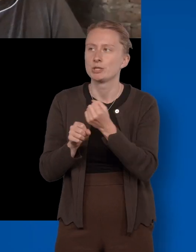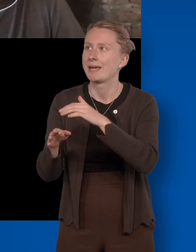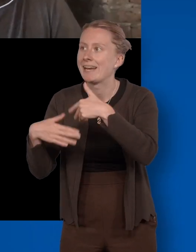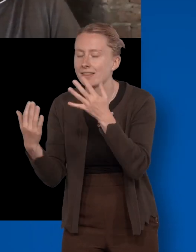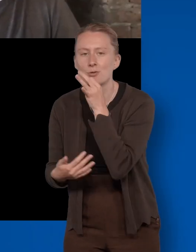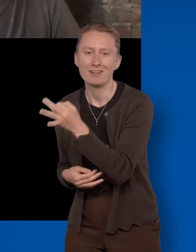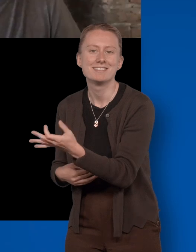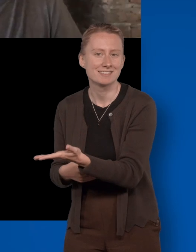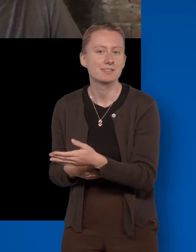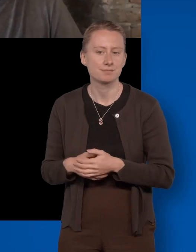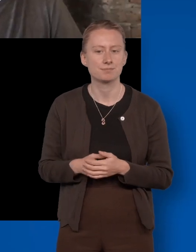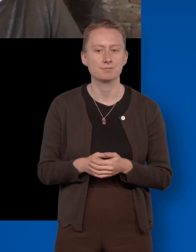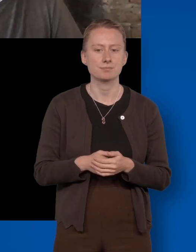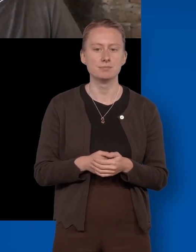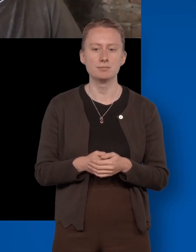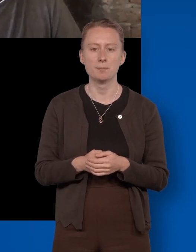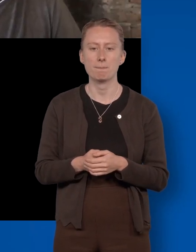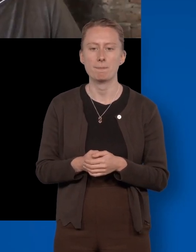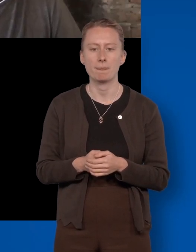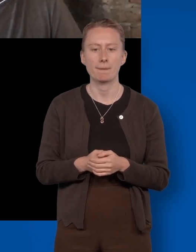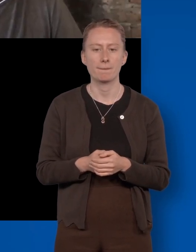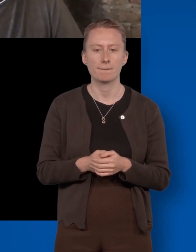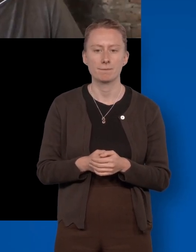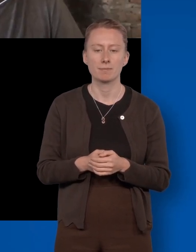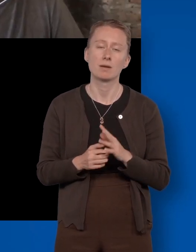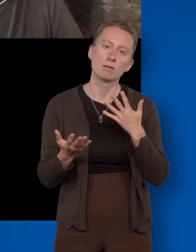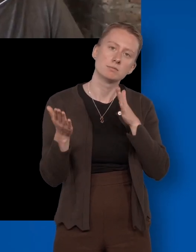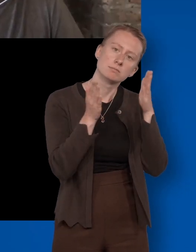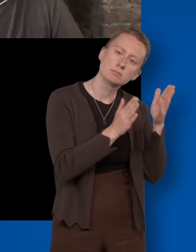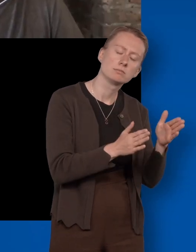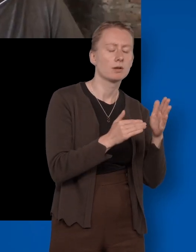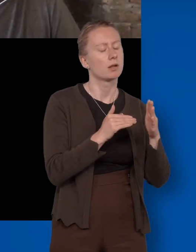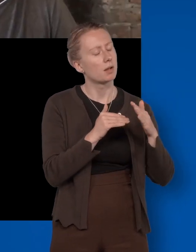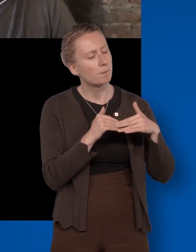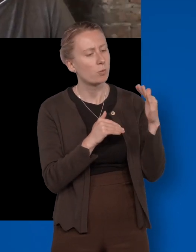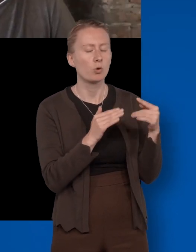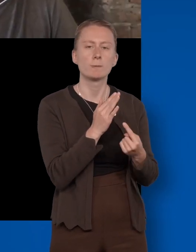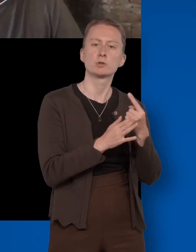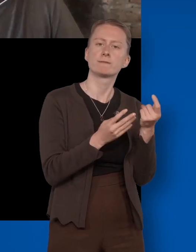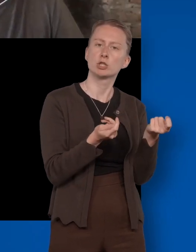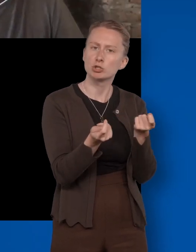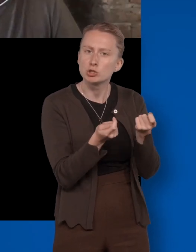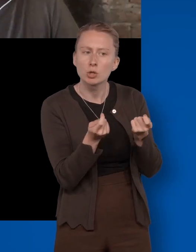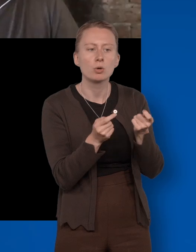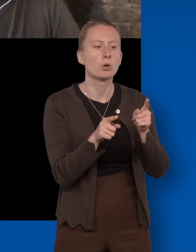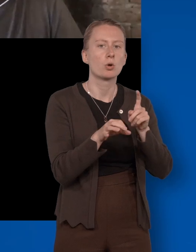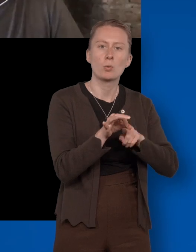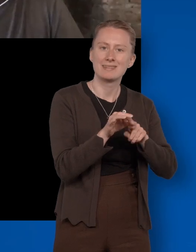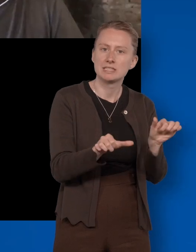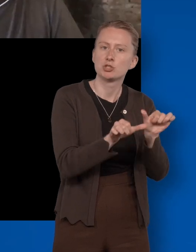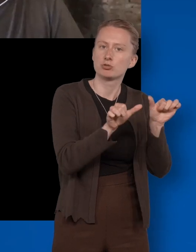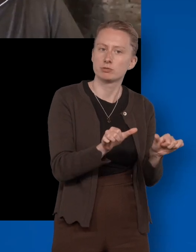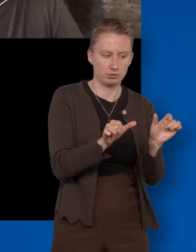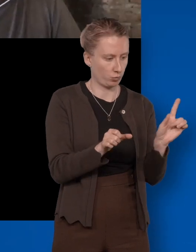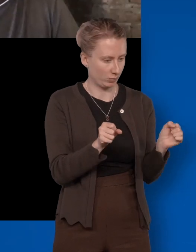And we've built a pipeline to basically have a bit more sort of control and also quality assurance of the